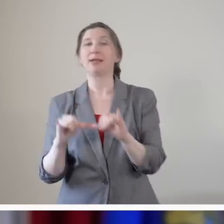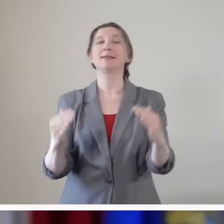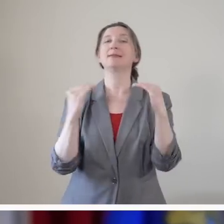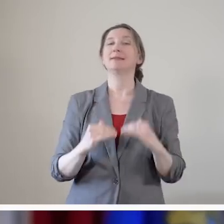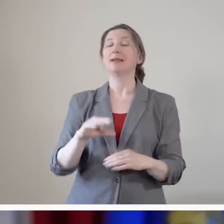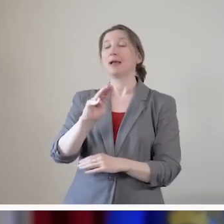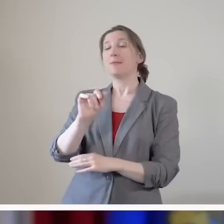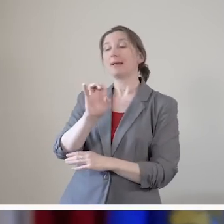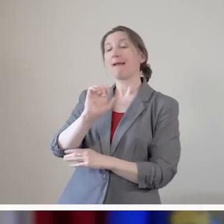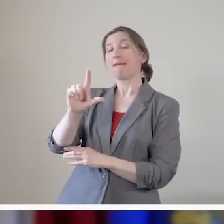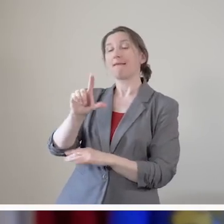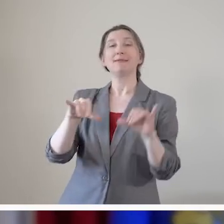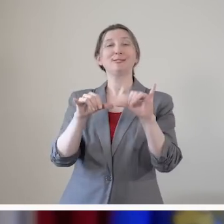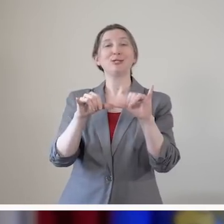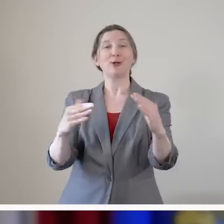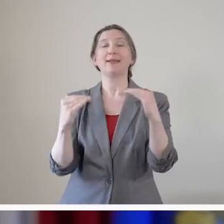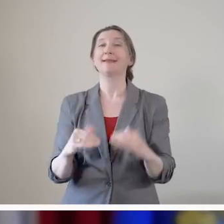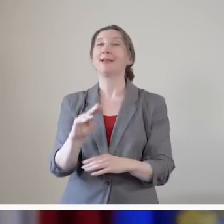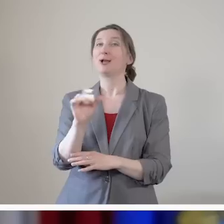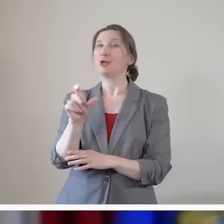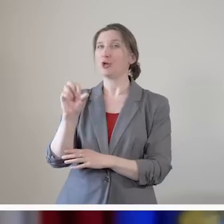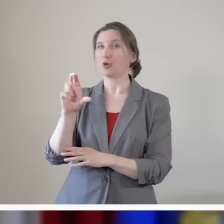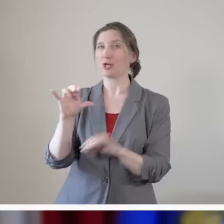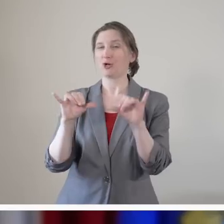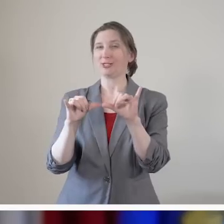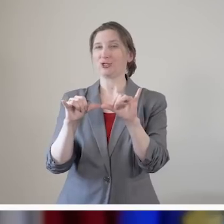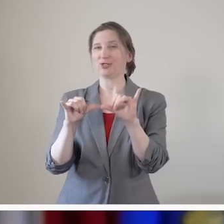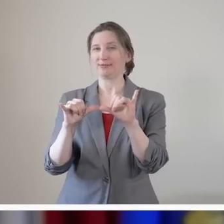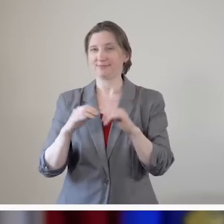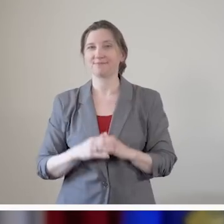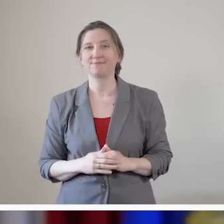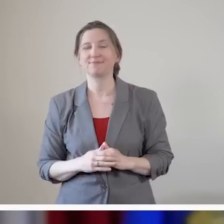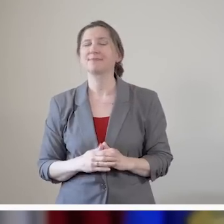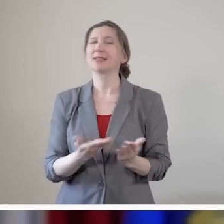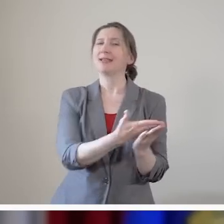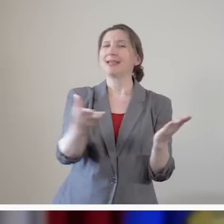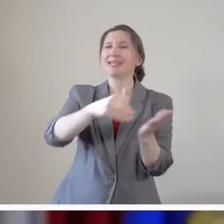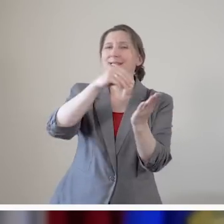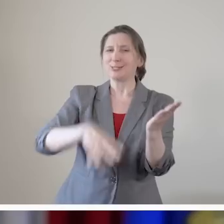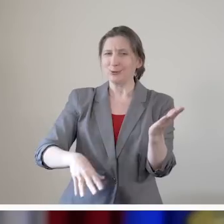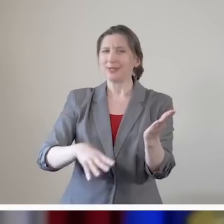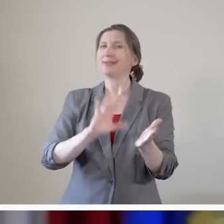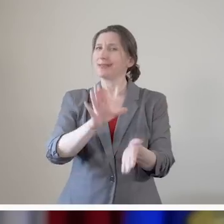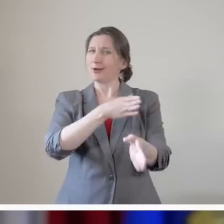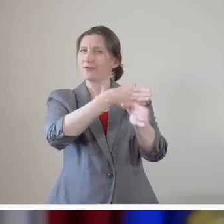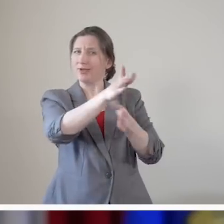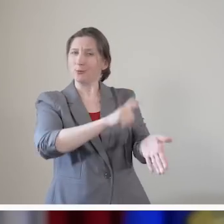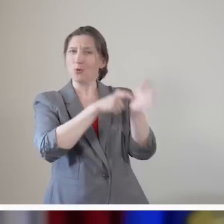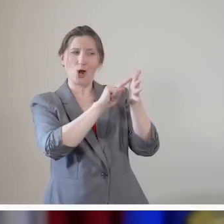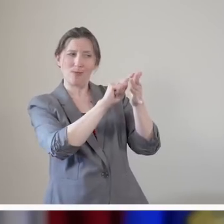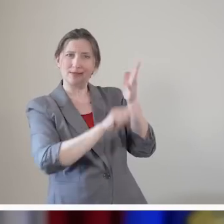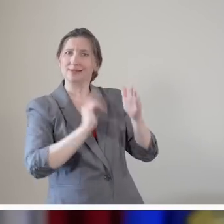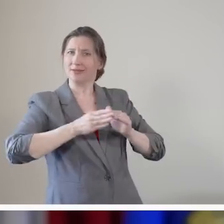Engineering, Bachelor of Science, Mechanical Engineering, Bachelor of Science, Nuclear Engineering. These scholars have successfully completed